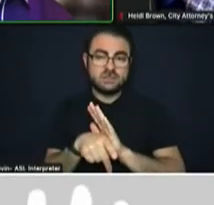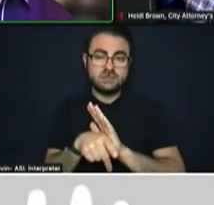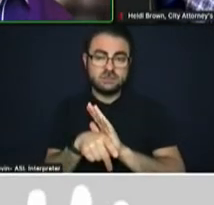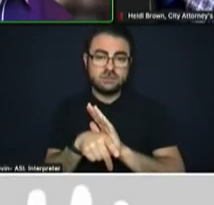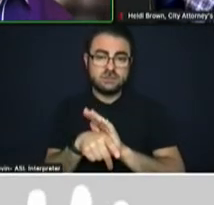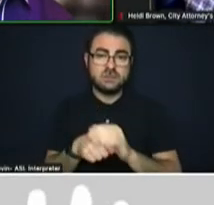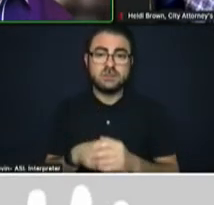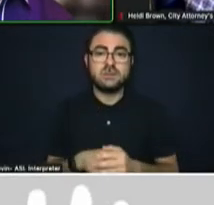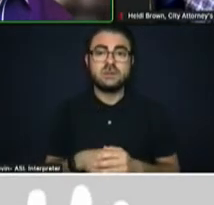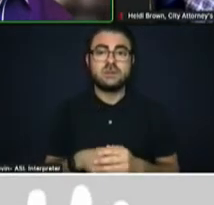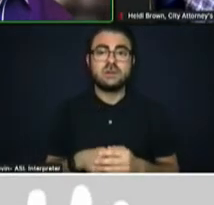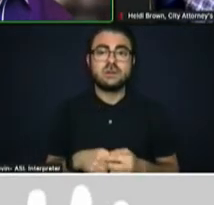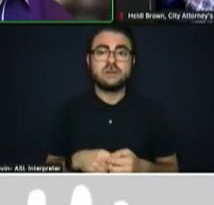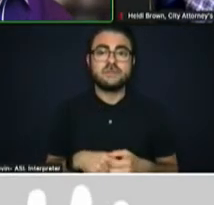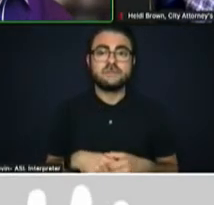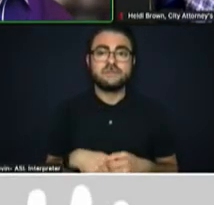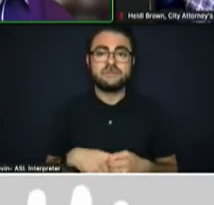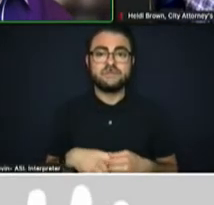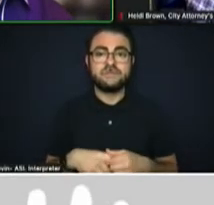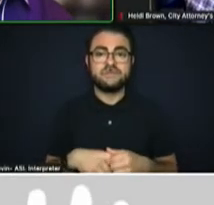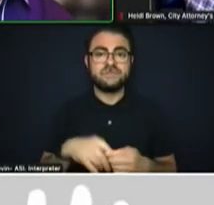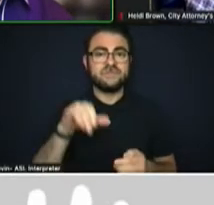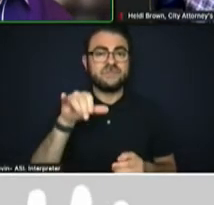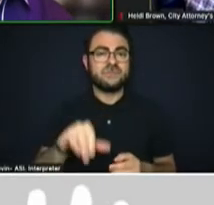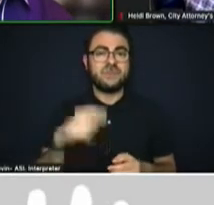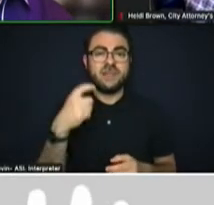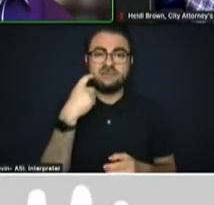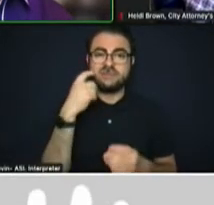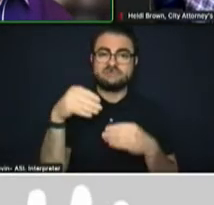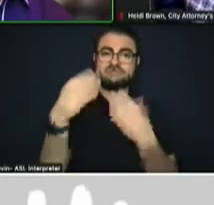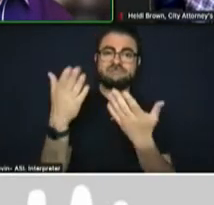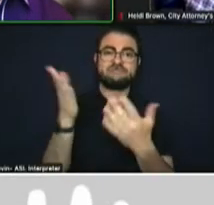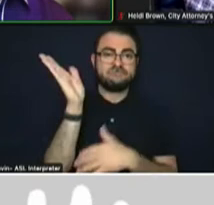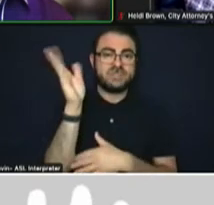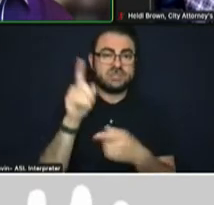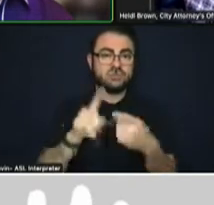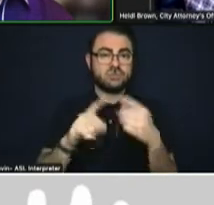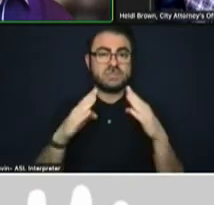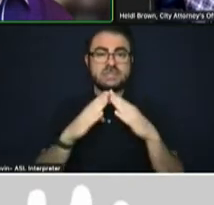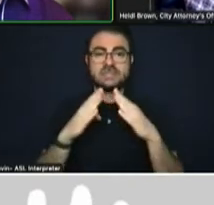that was presented to the City Council.